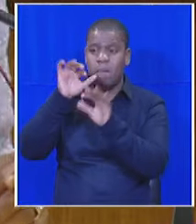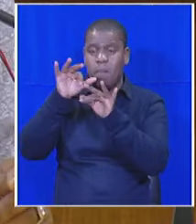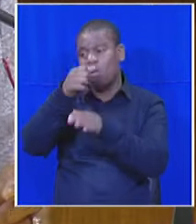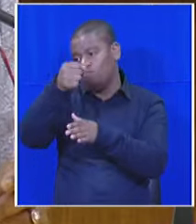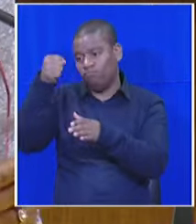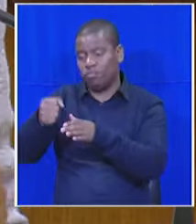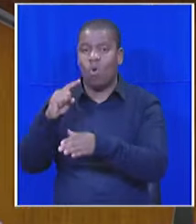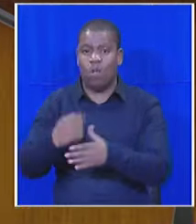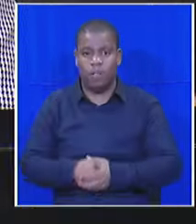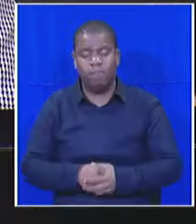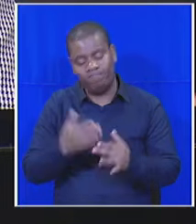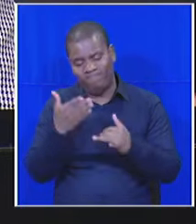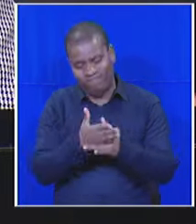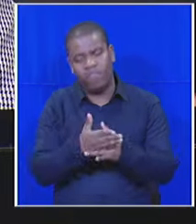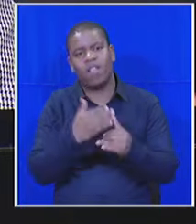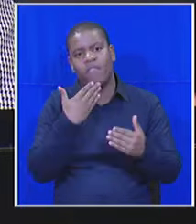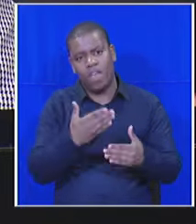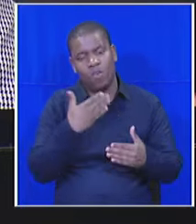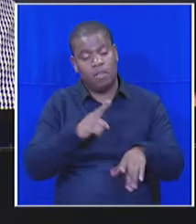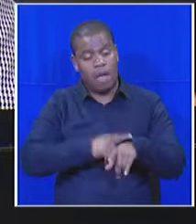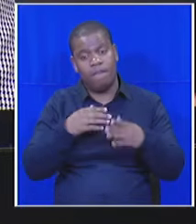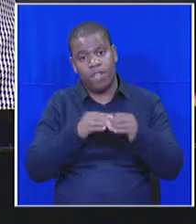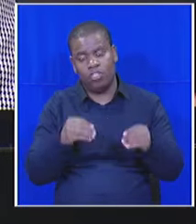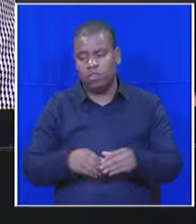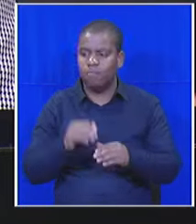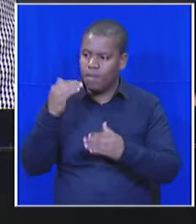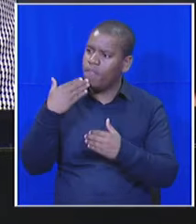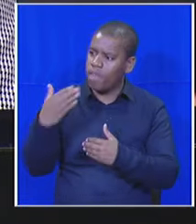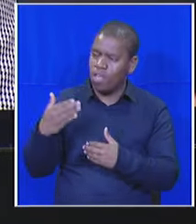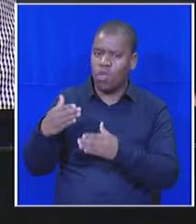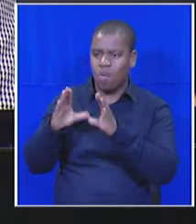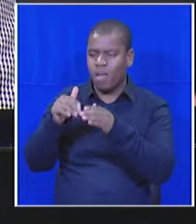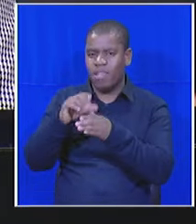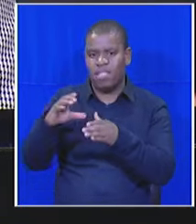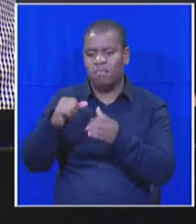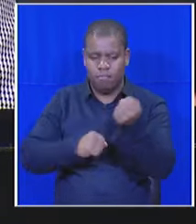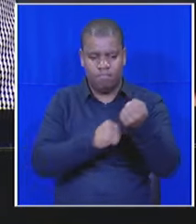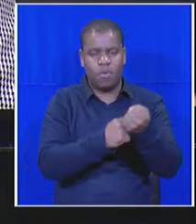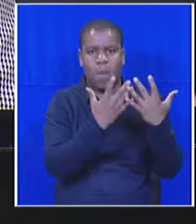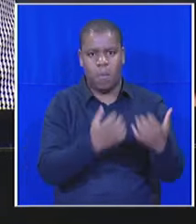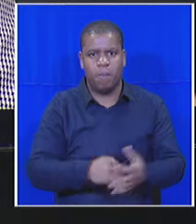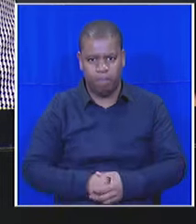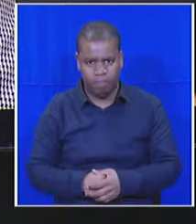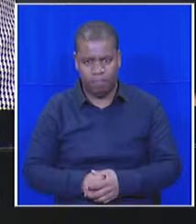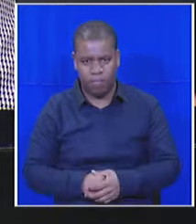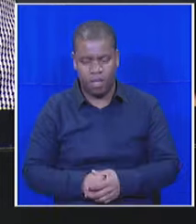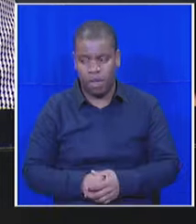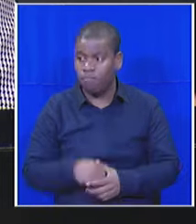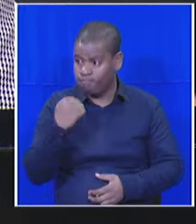you, the ANC supports the vote. Thank you. I put the vote again. Are there any objections?